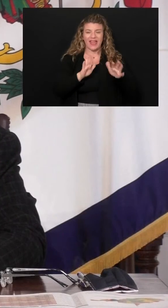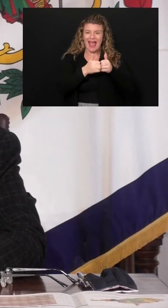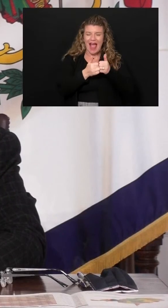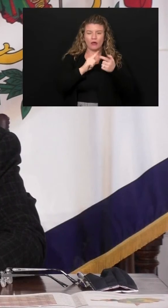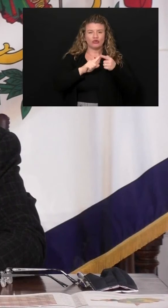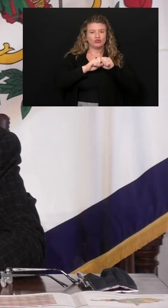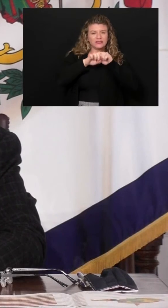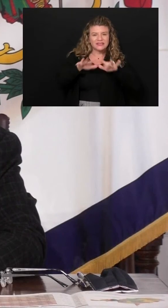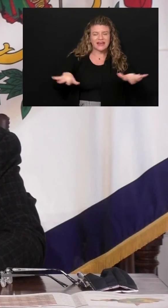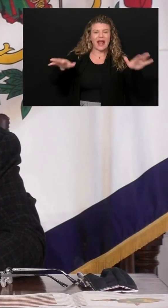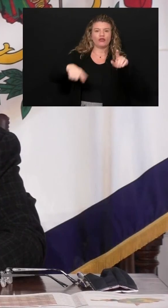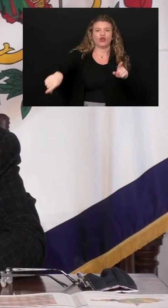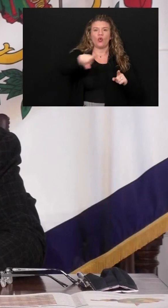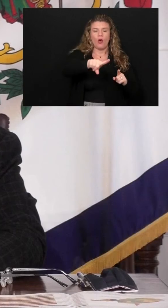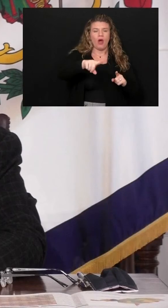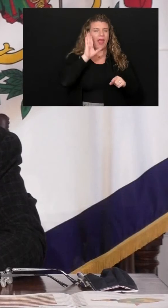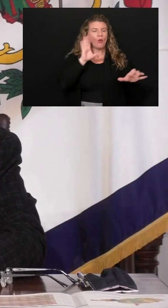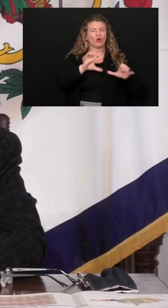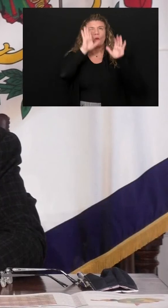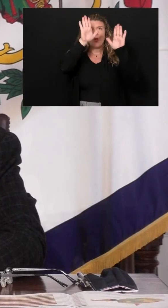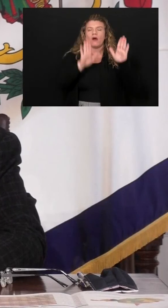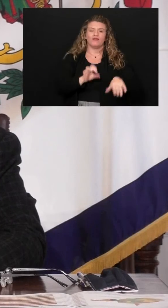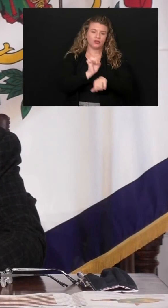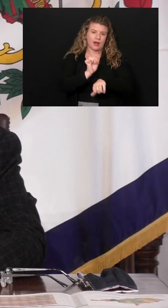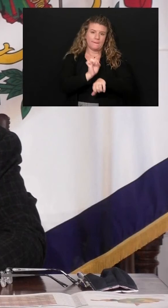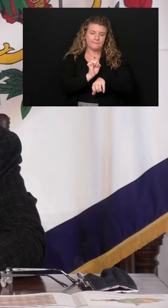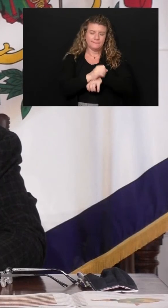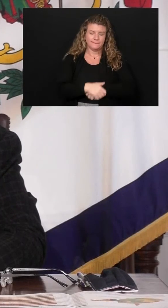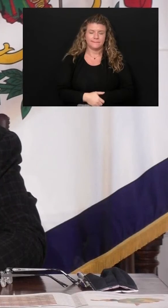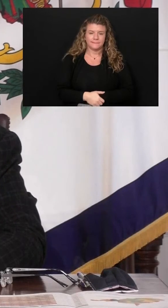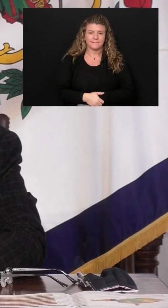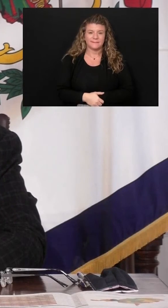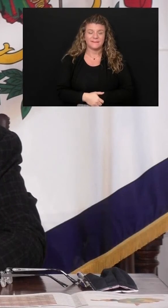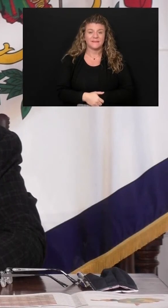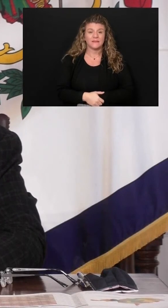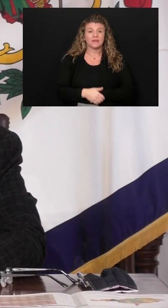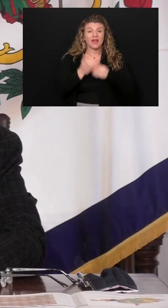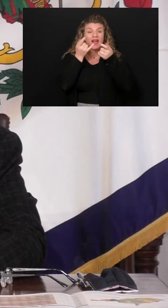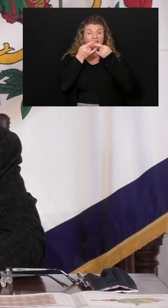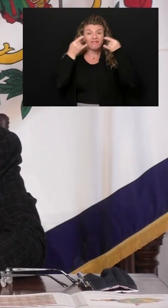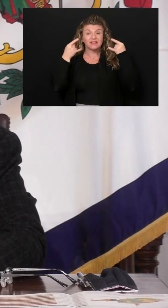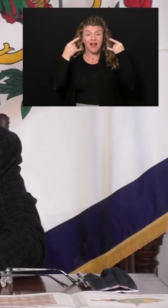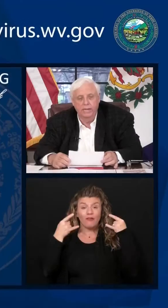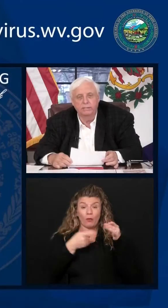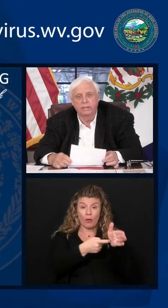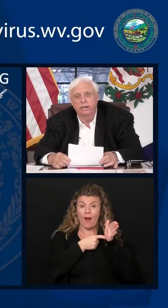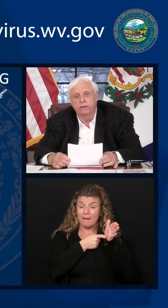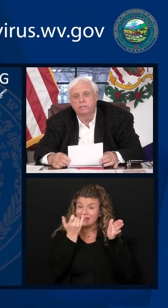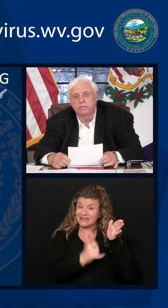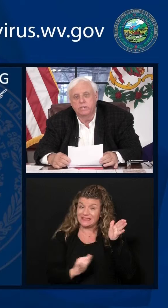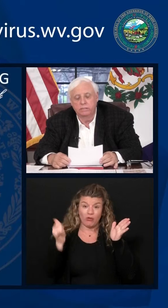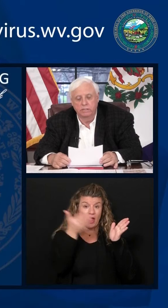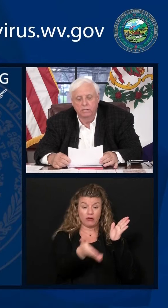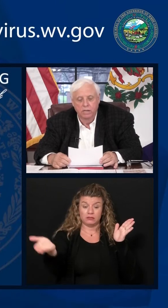that, and they'll do a marvelous job there. Our face covering requirement, is still out